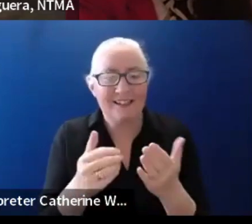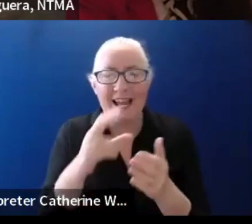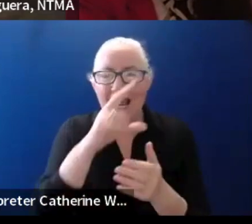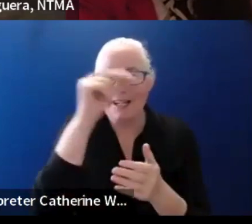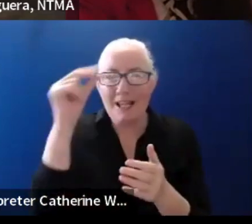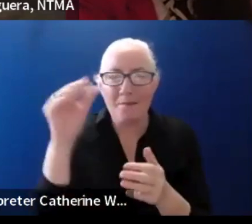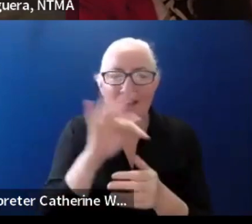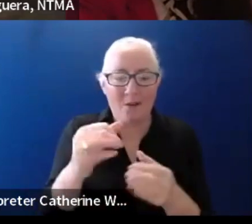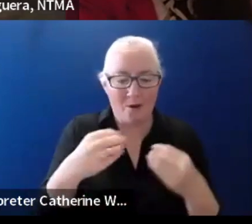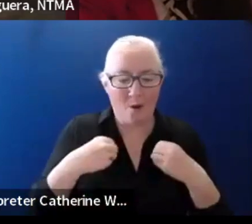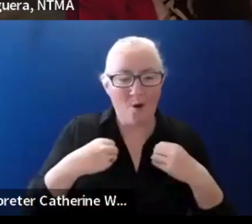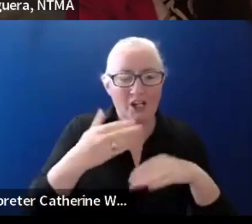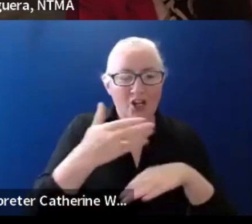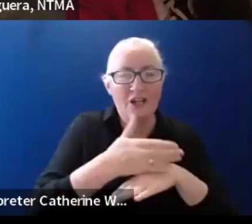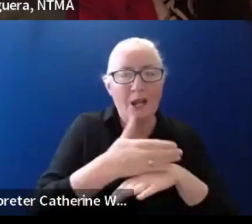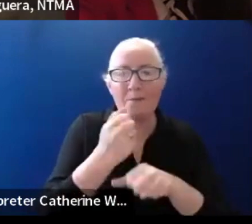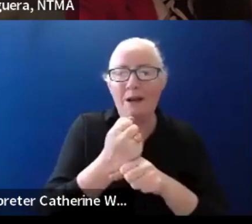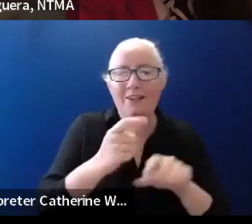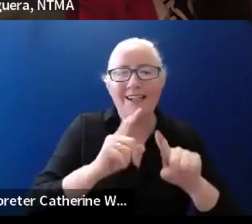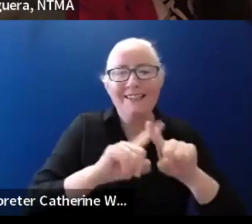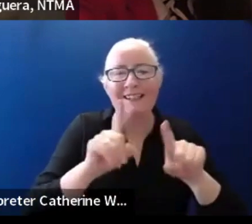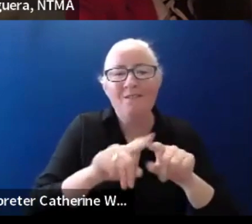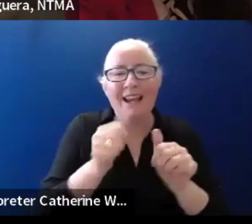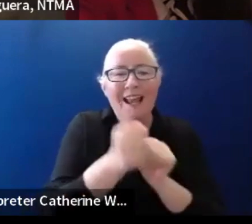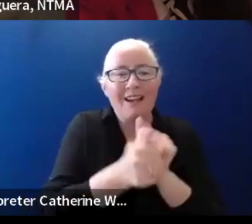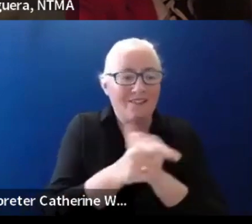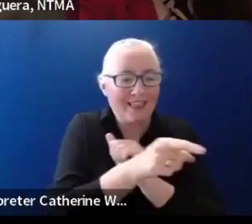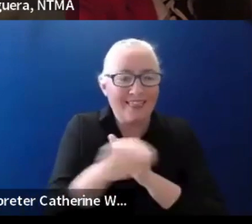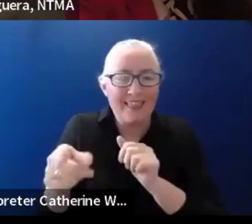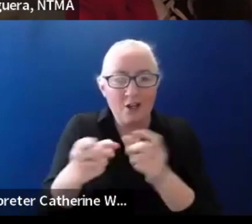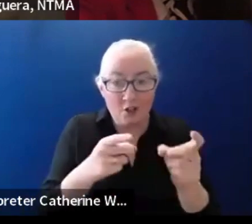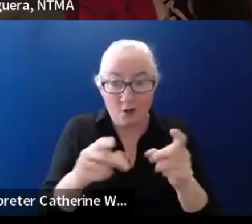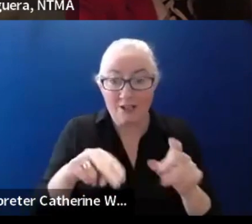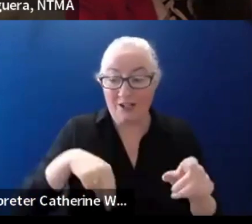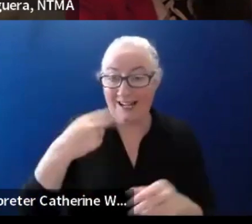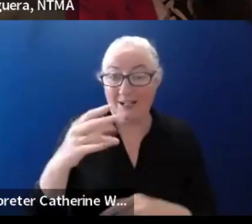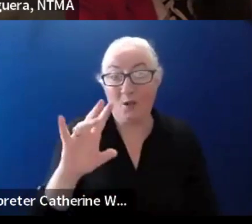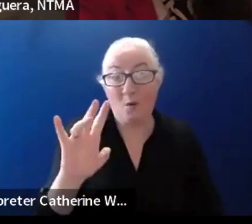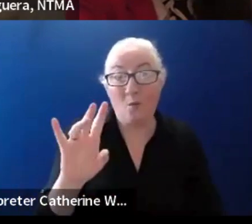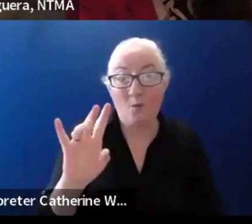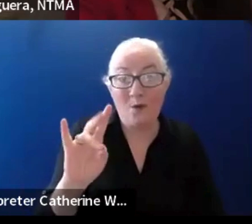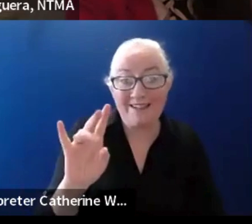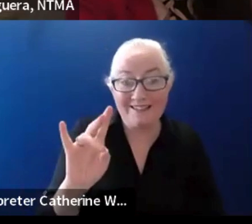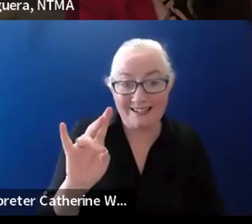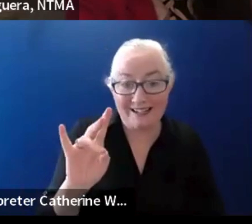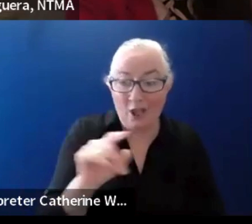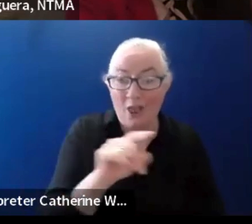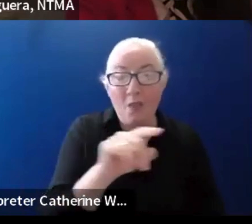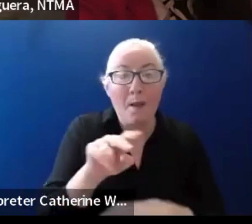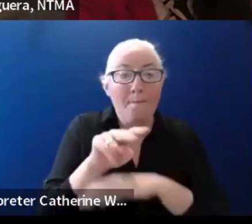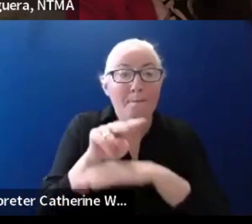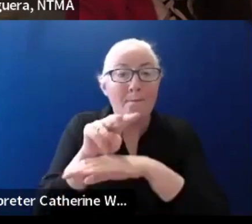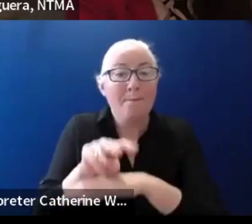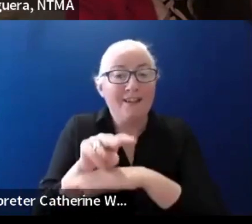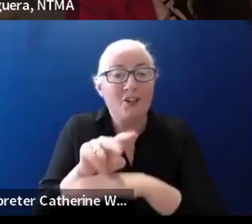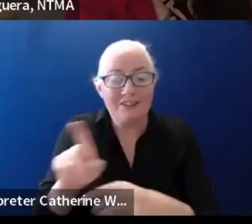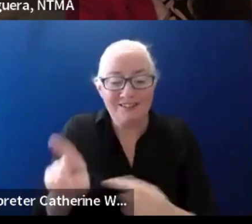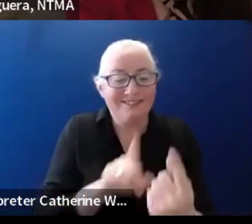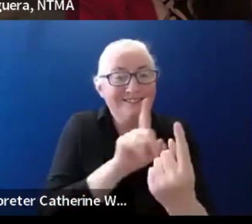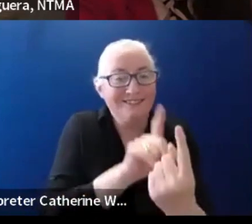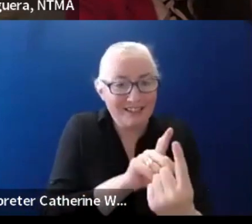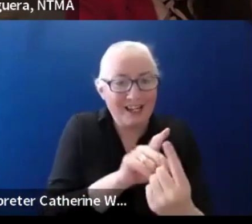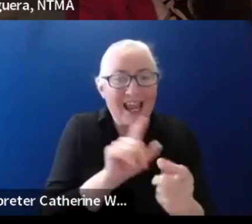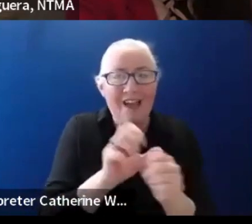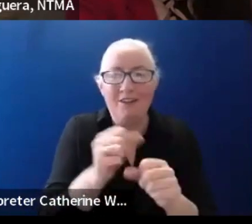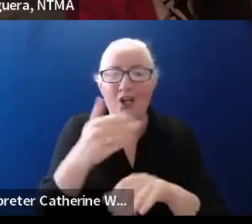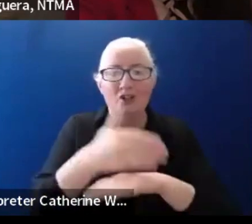their own jobs about the different activities that they do. And next Wednesday, we're bringing those mentees on site to Belfast to do a job shadow